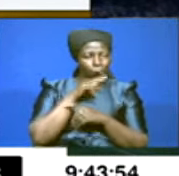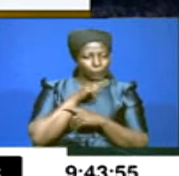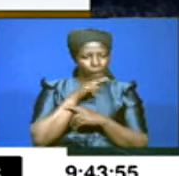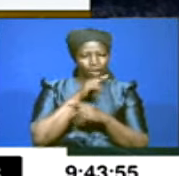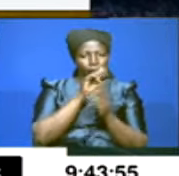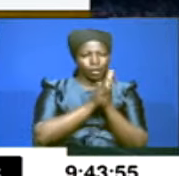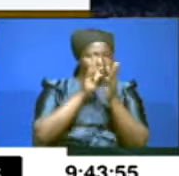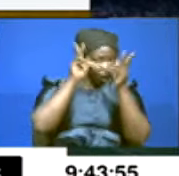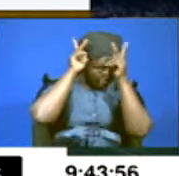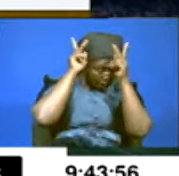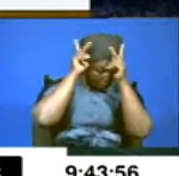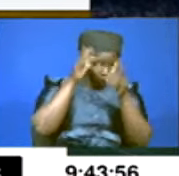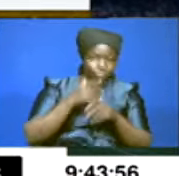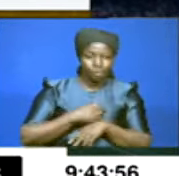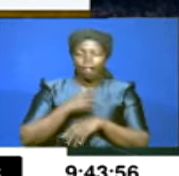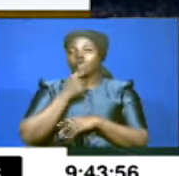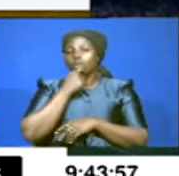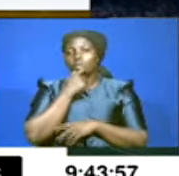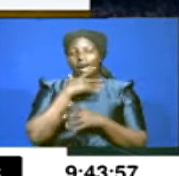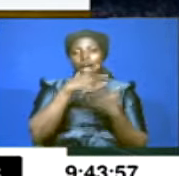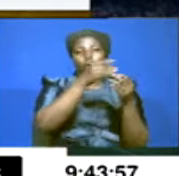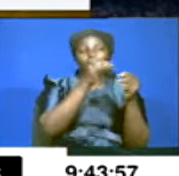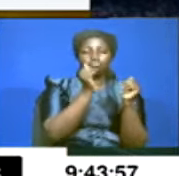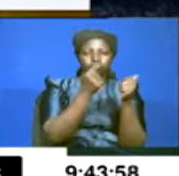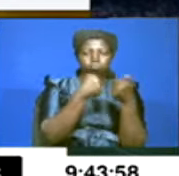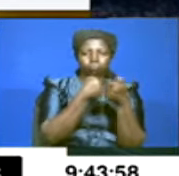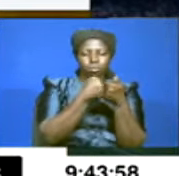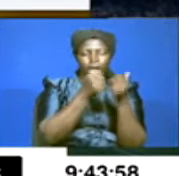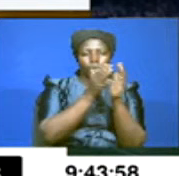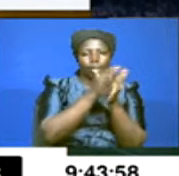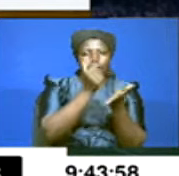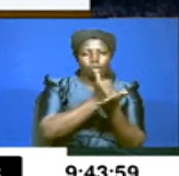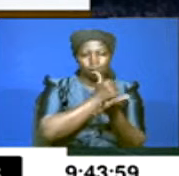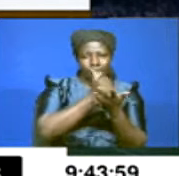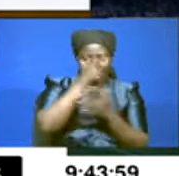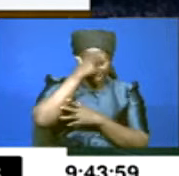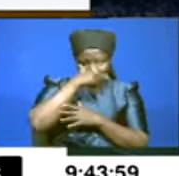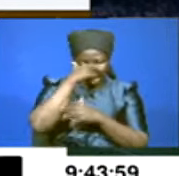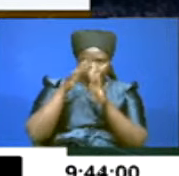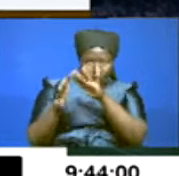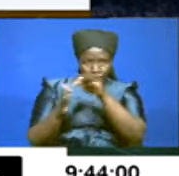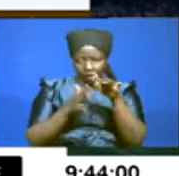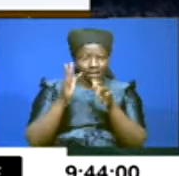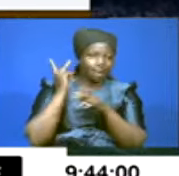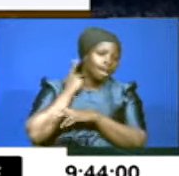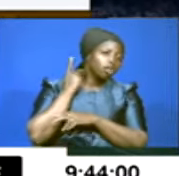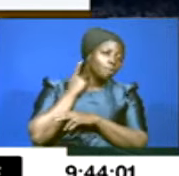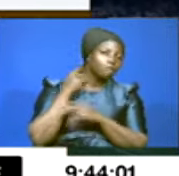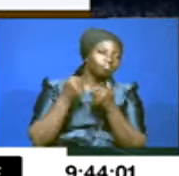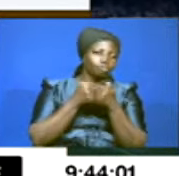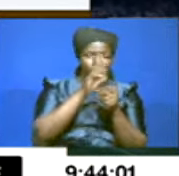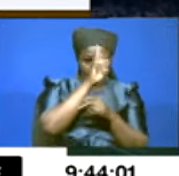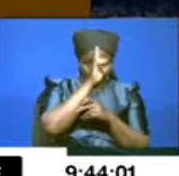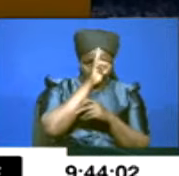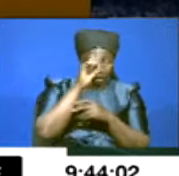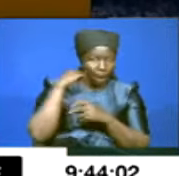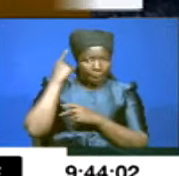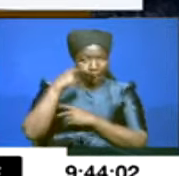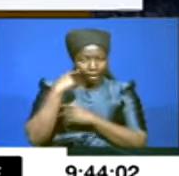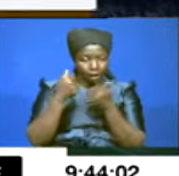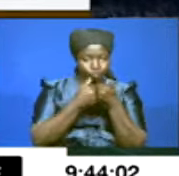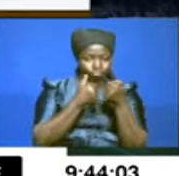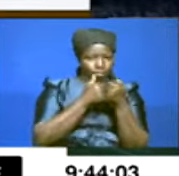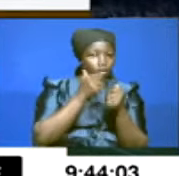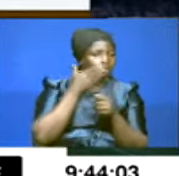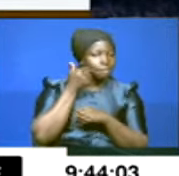Thika Municipal Stadium to play Posta Rangers. Kariobangi Sharks will play Police. Mathare United face Sofapaka.